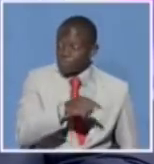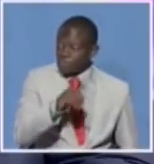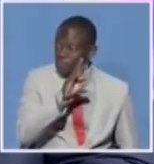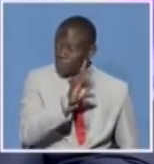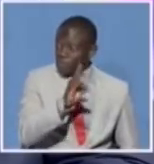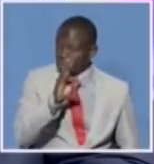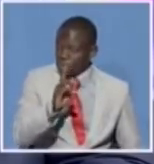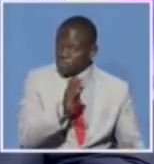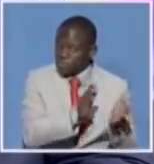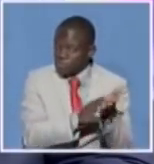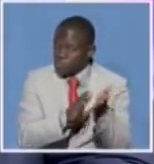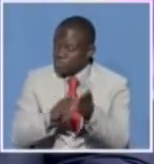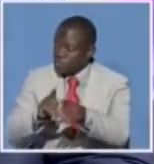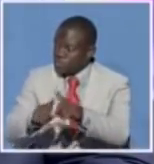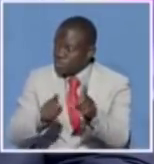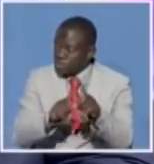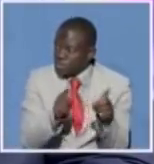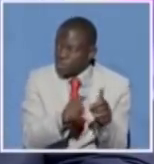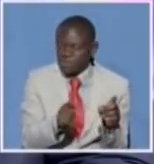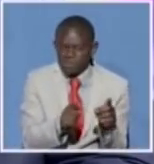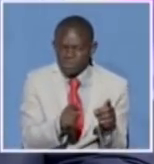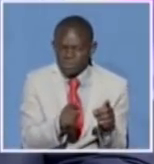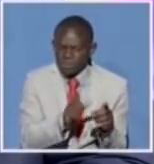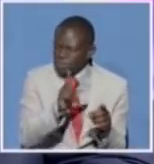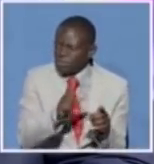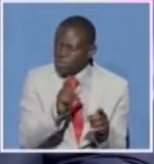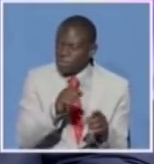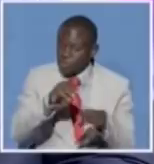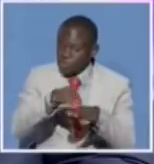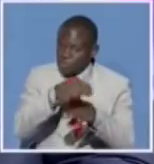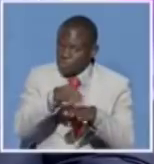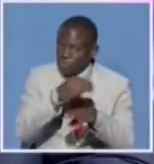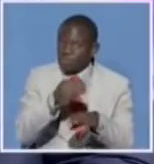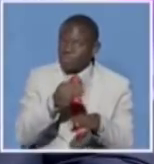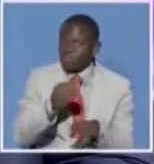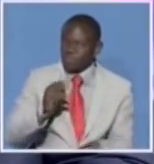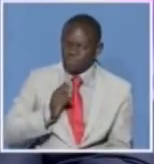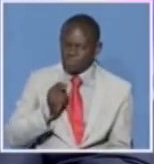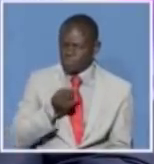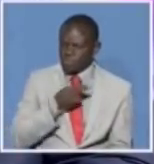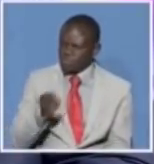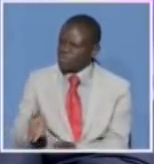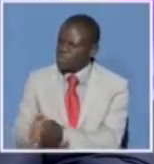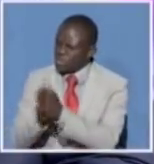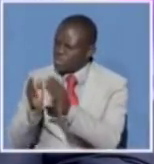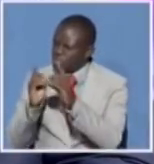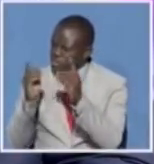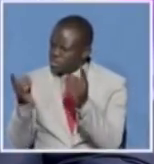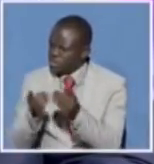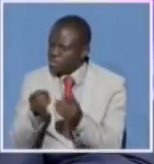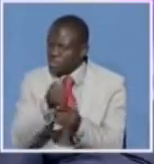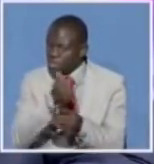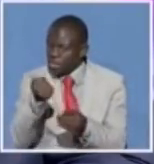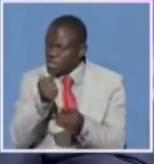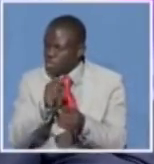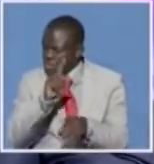opportunity to ask the different officials at various levels to also check the materials that were in the custody. And